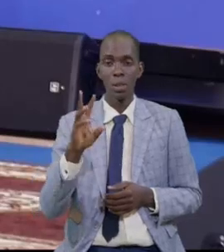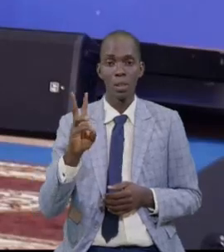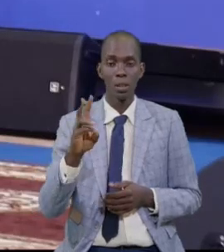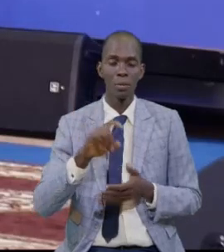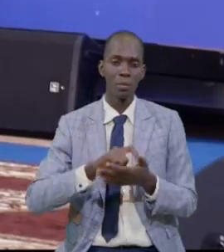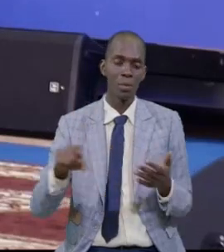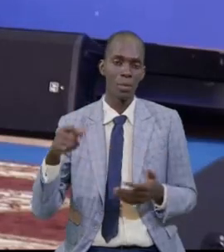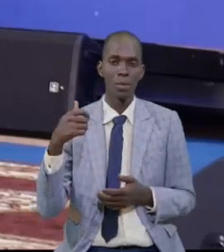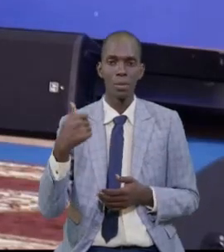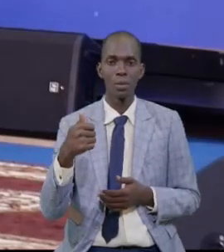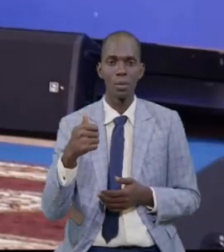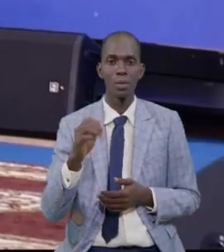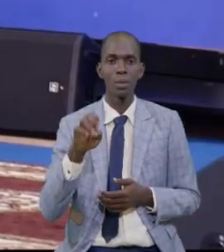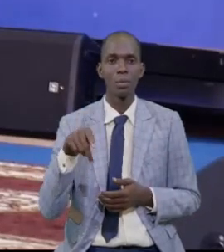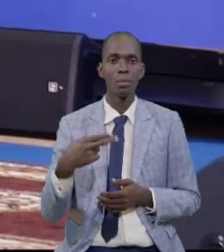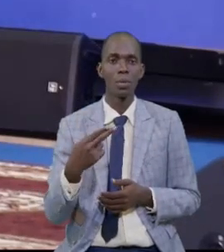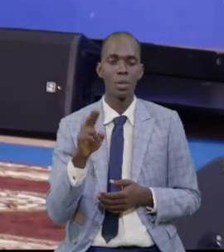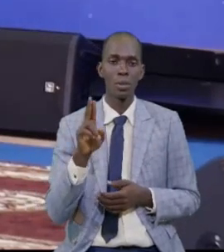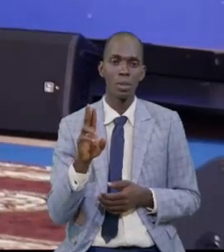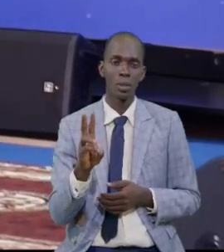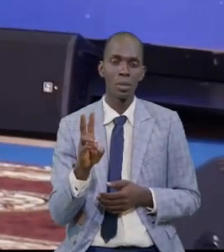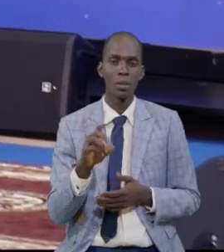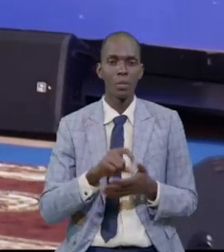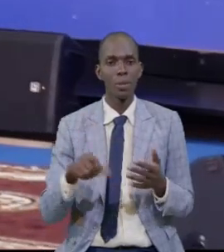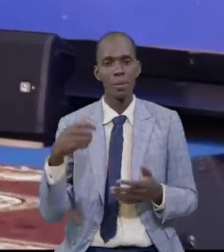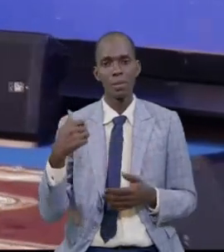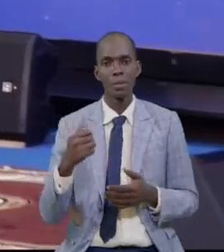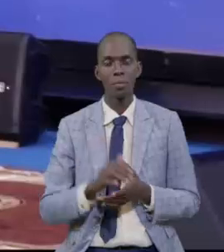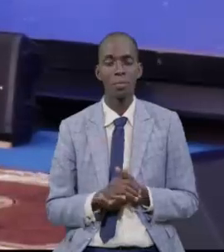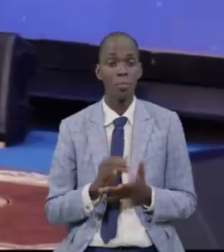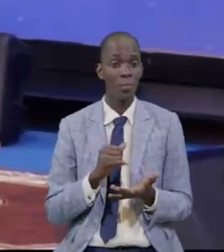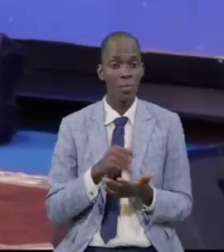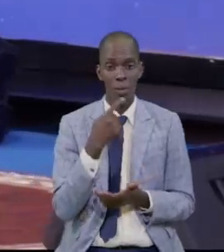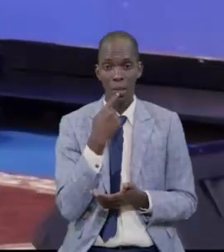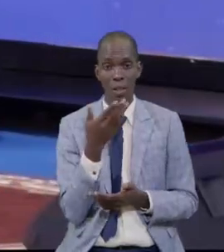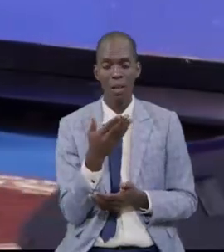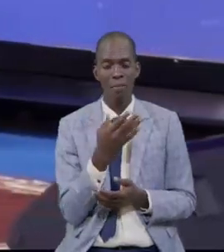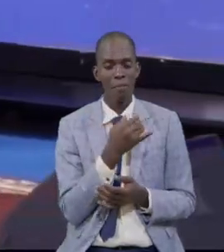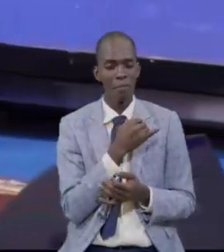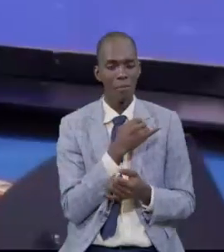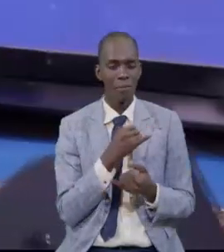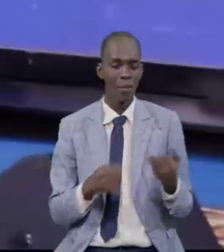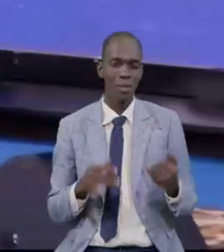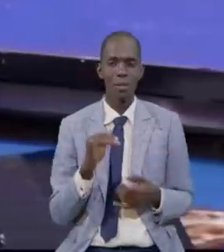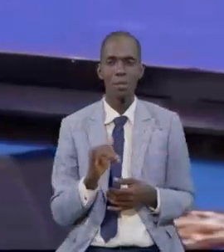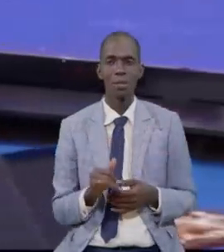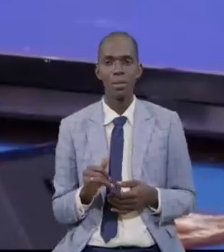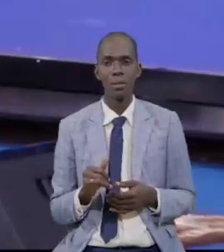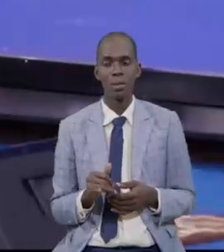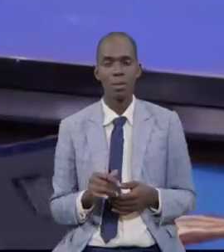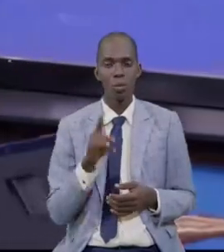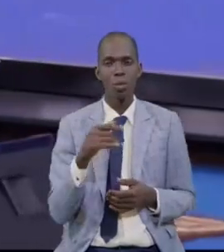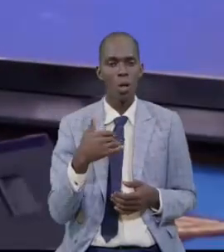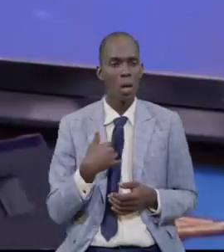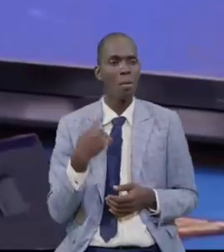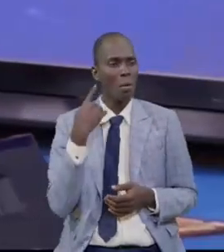chapter 6. Verse 10, it says, finally. You've had other things in chapter